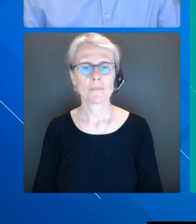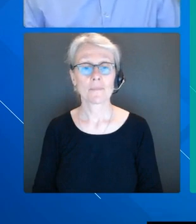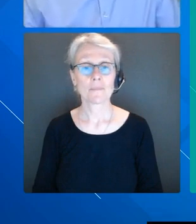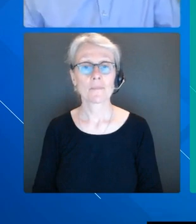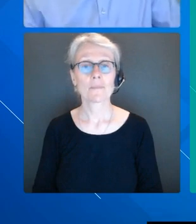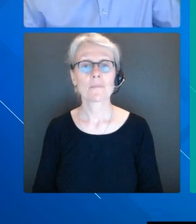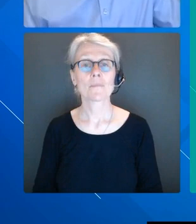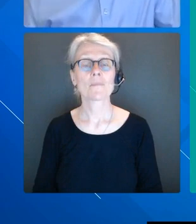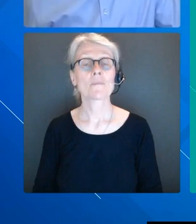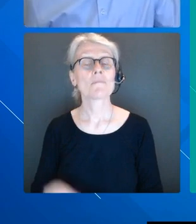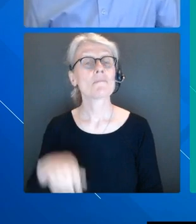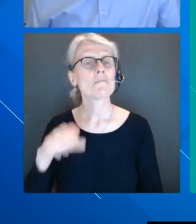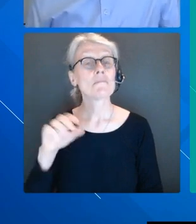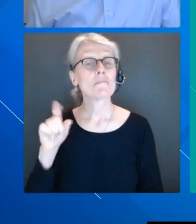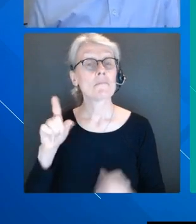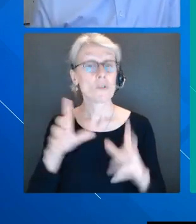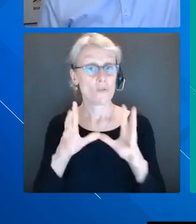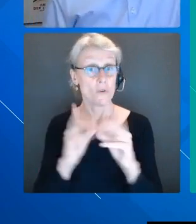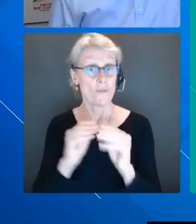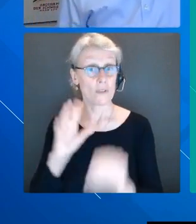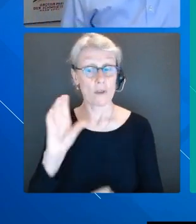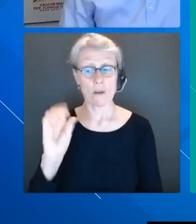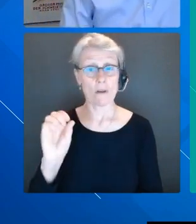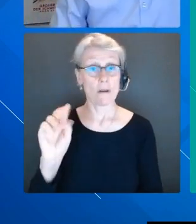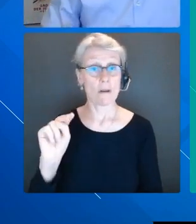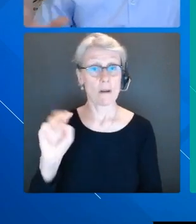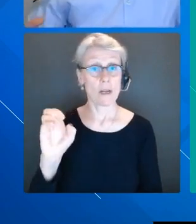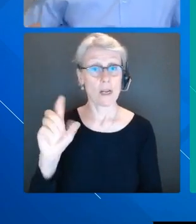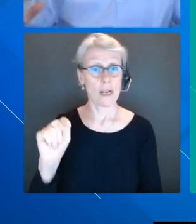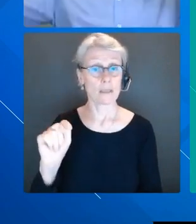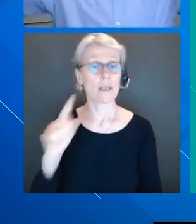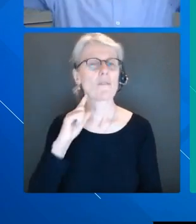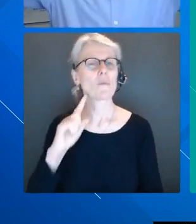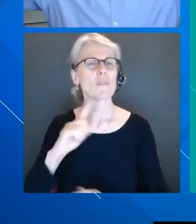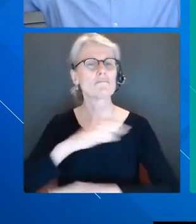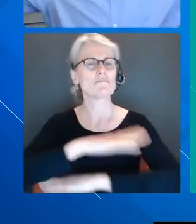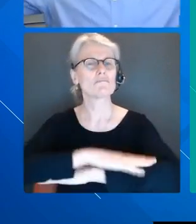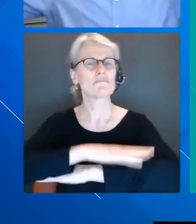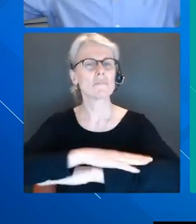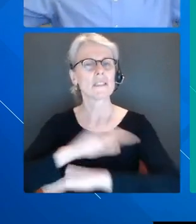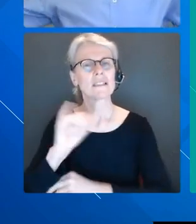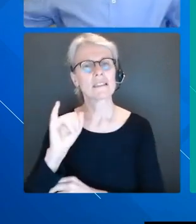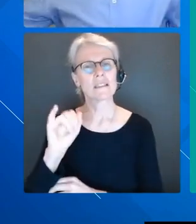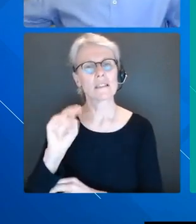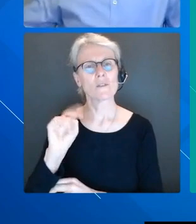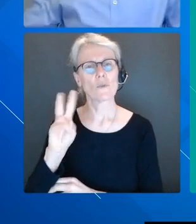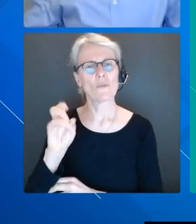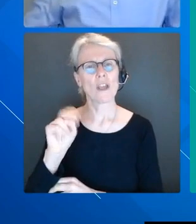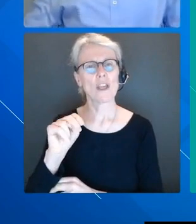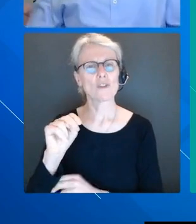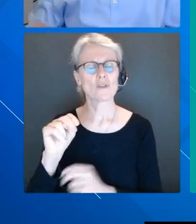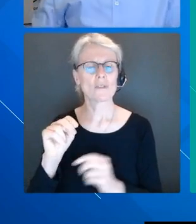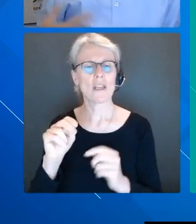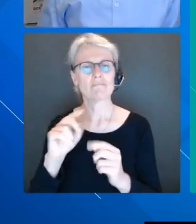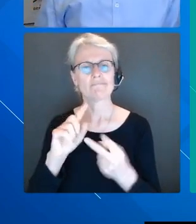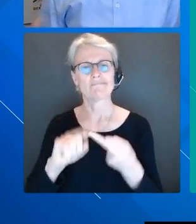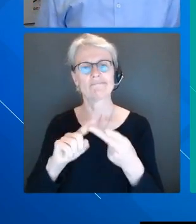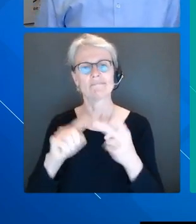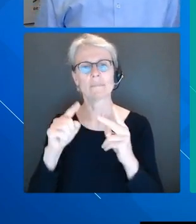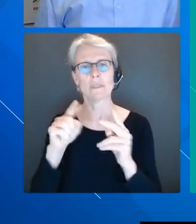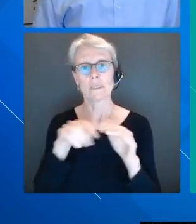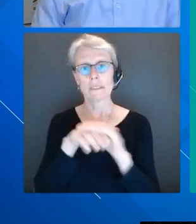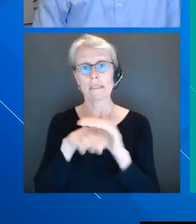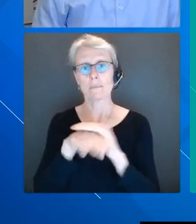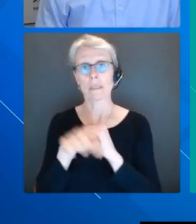At Connect, there's this innovation pavilion. I'll have a table that'll say accessibility. I'm going to have a screen running in the background. I'm going to just show